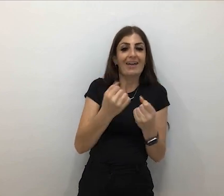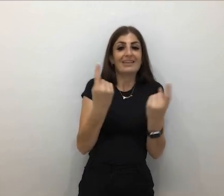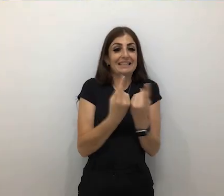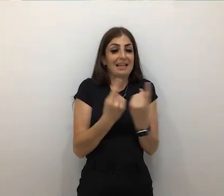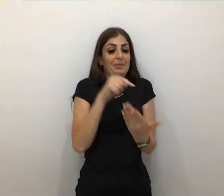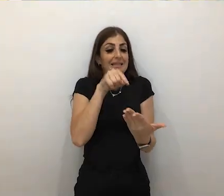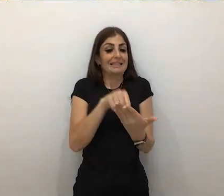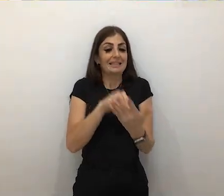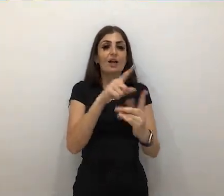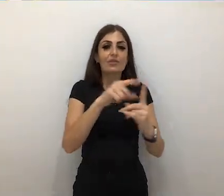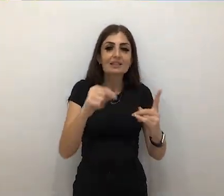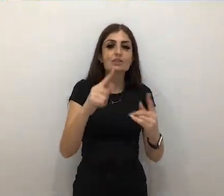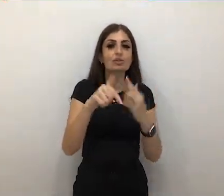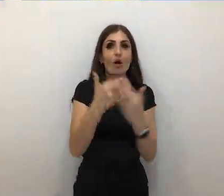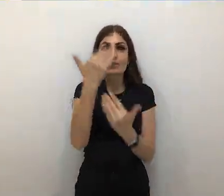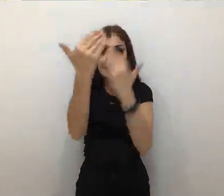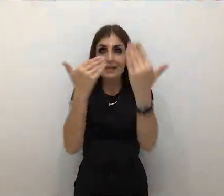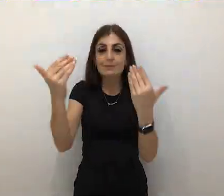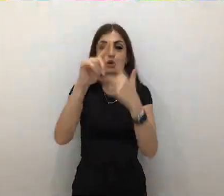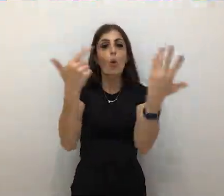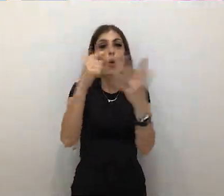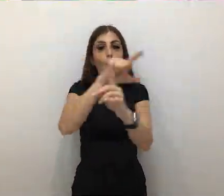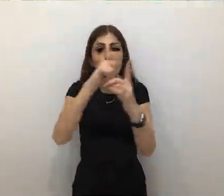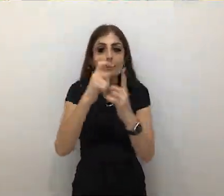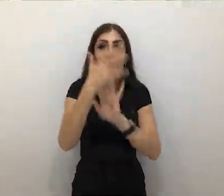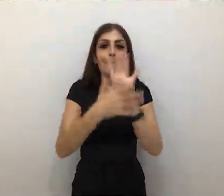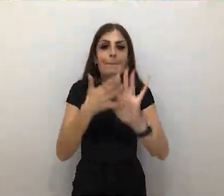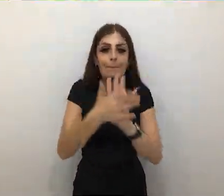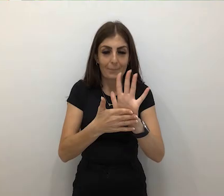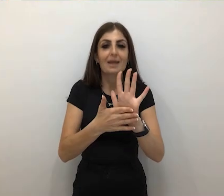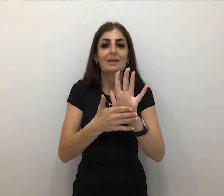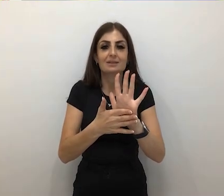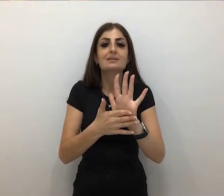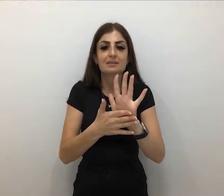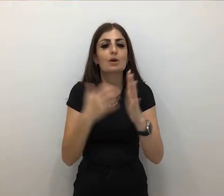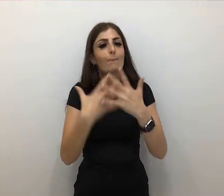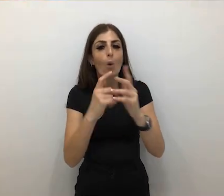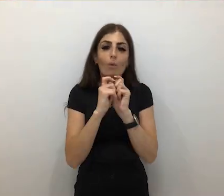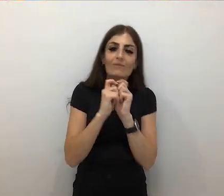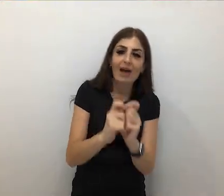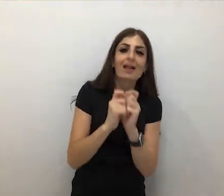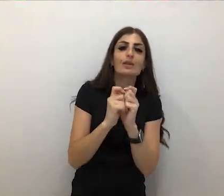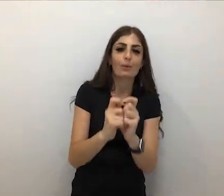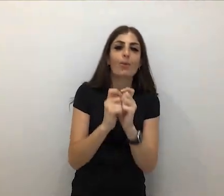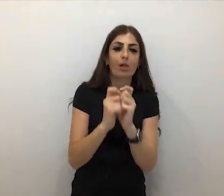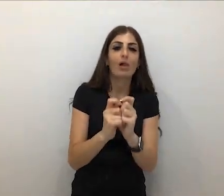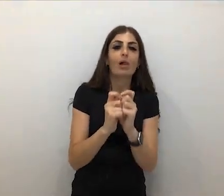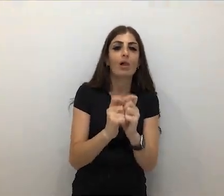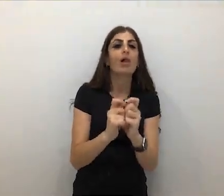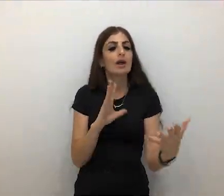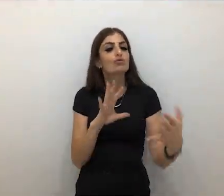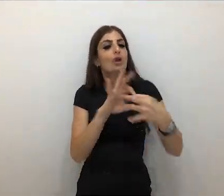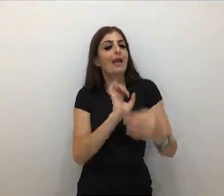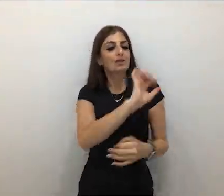memento of this exhibition or of this concert is in some ways more valuable and more akin to the life that they're leading